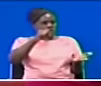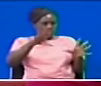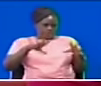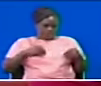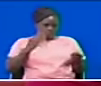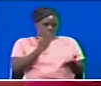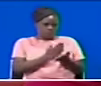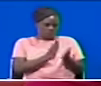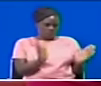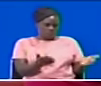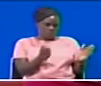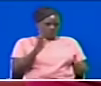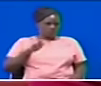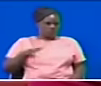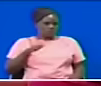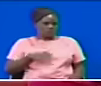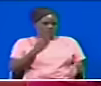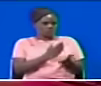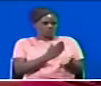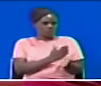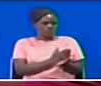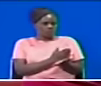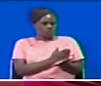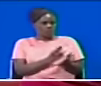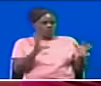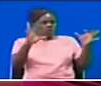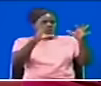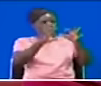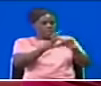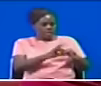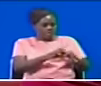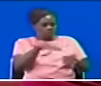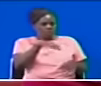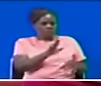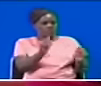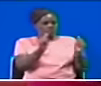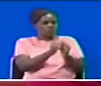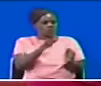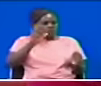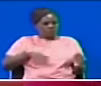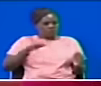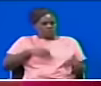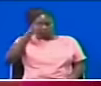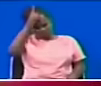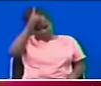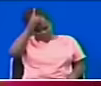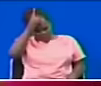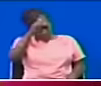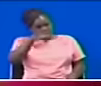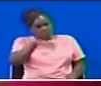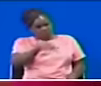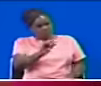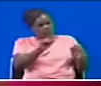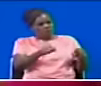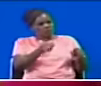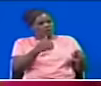encourage women who are considering to run to definitely run, but connect yourself to women's groups, connect yourselves to the grassroots women, so that you really do